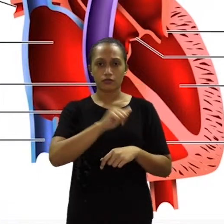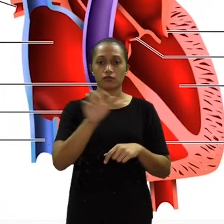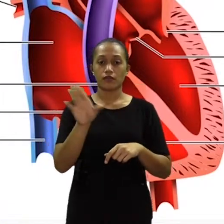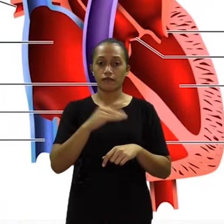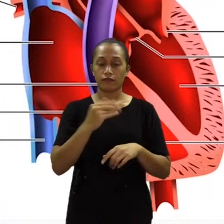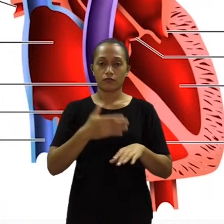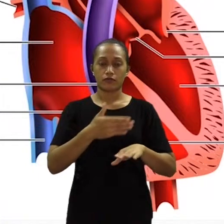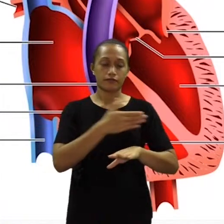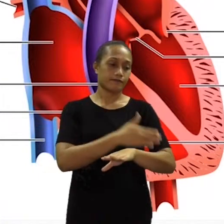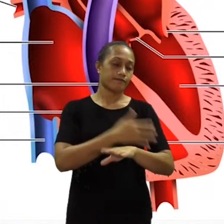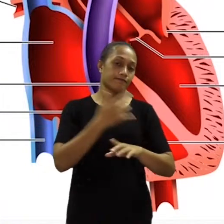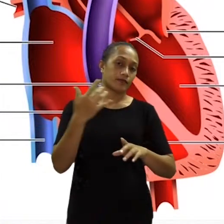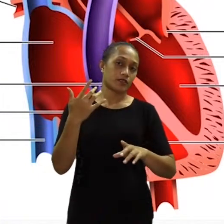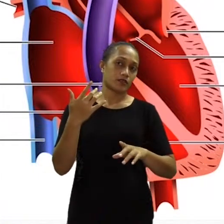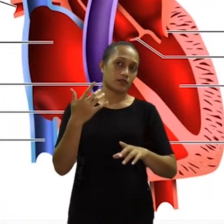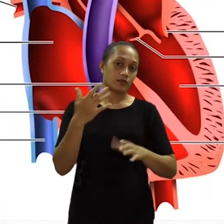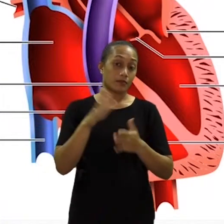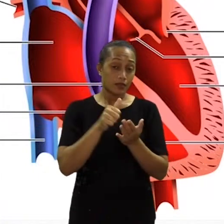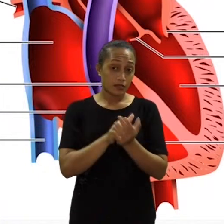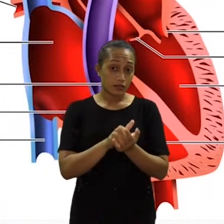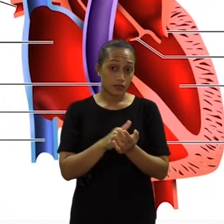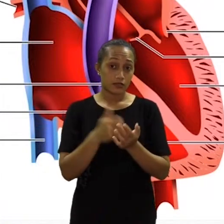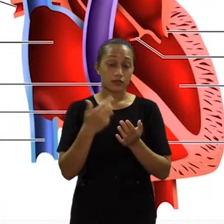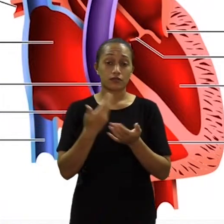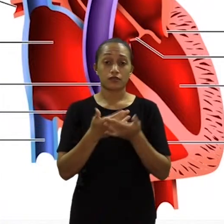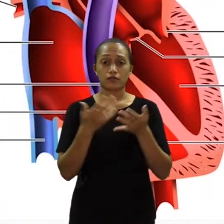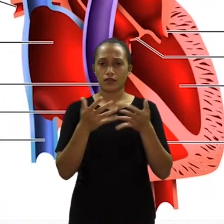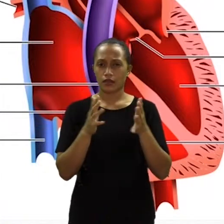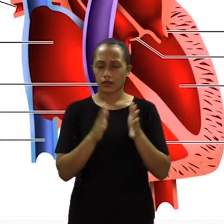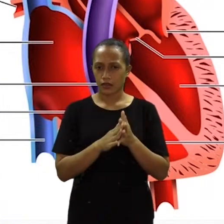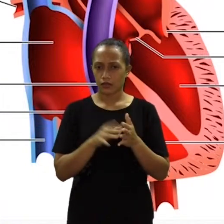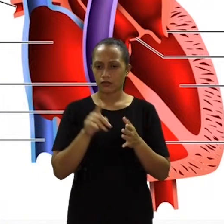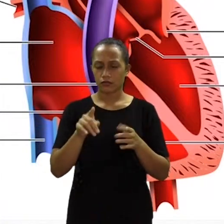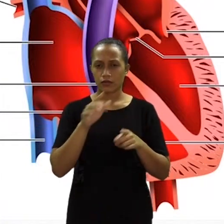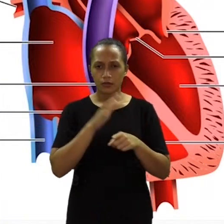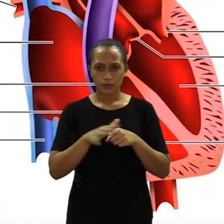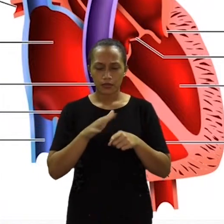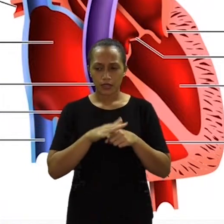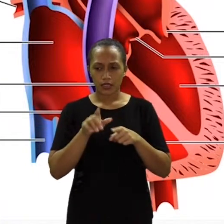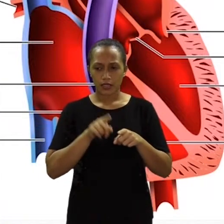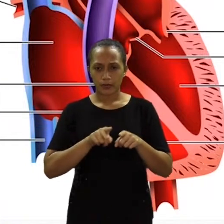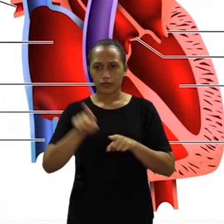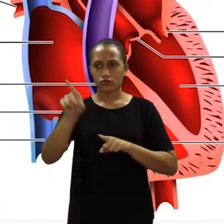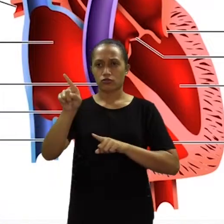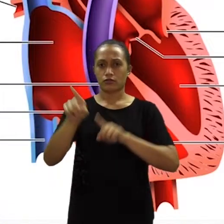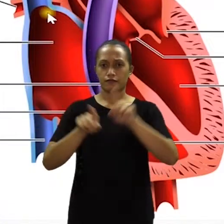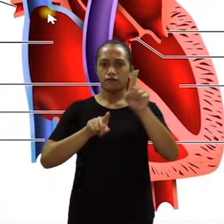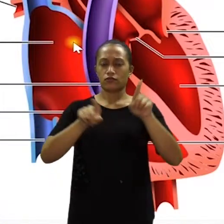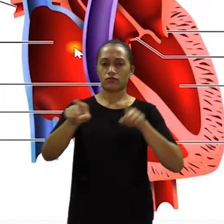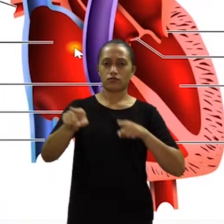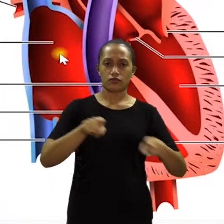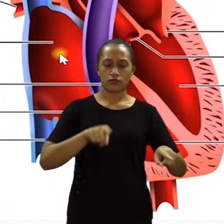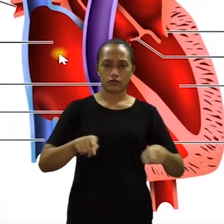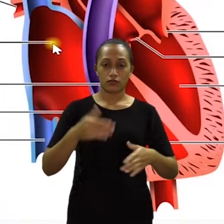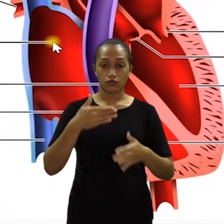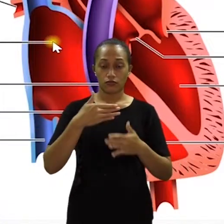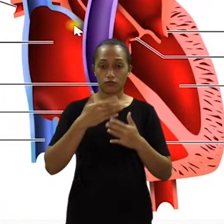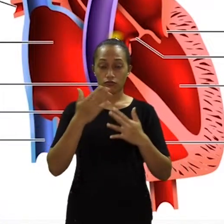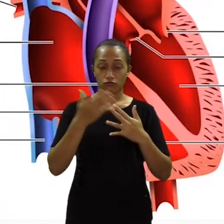from our previous lesson on how blood circulates through the heart. Okay, as